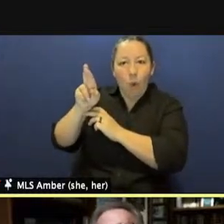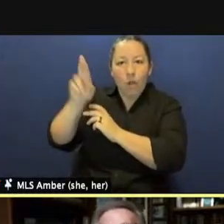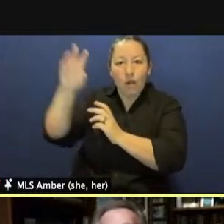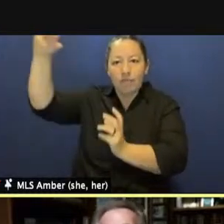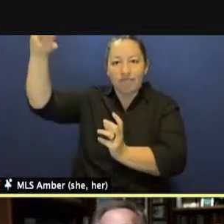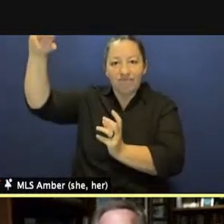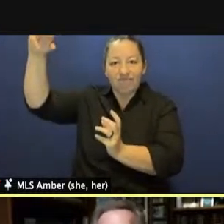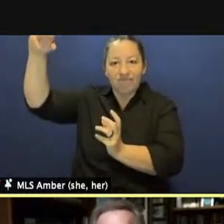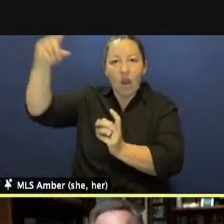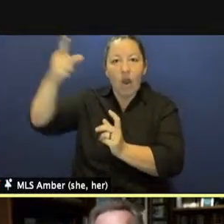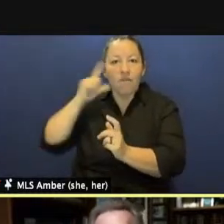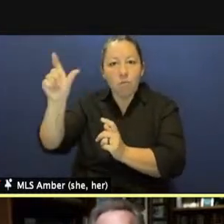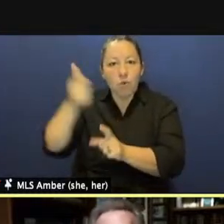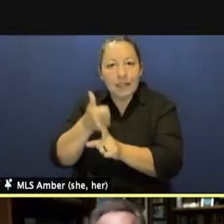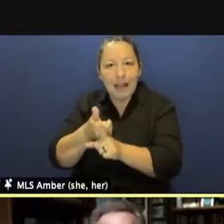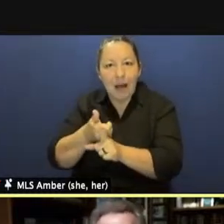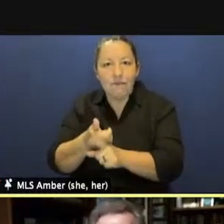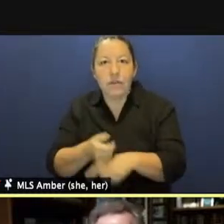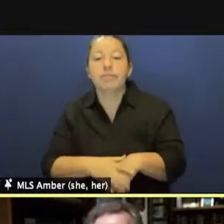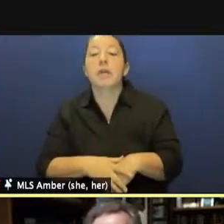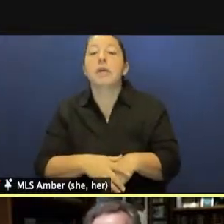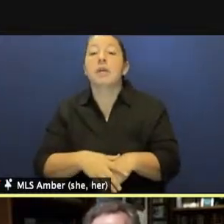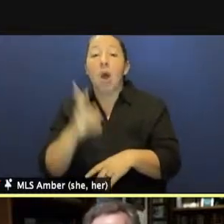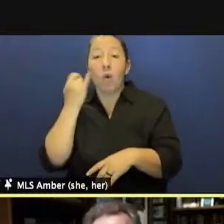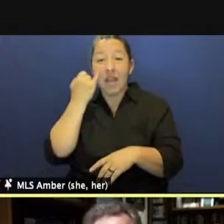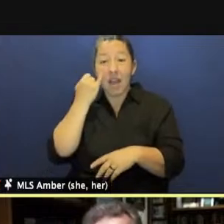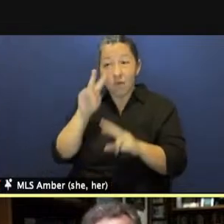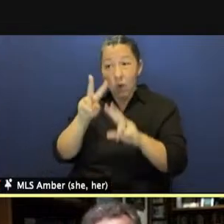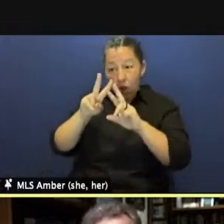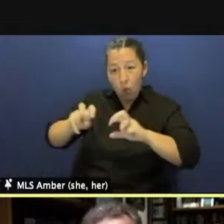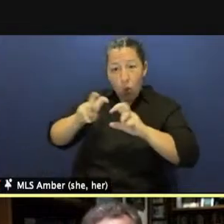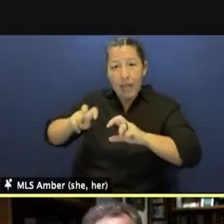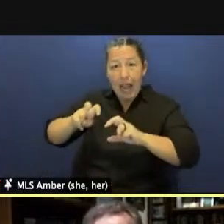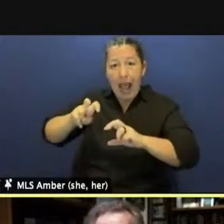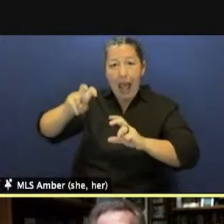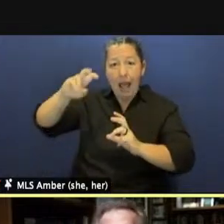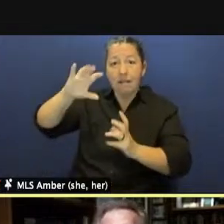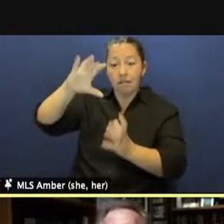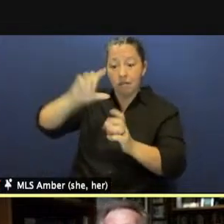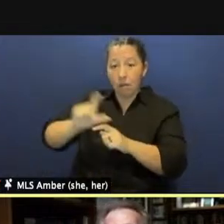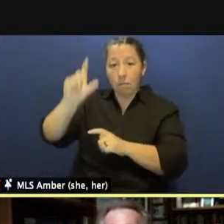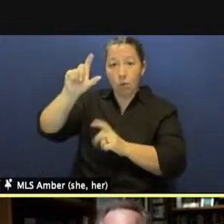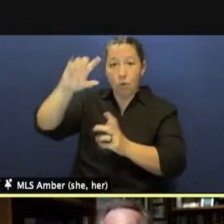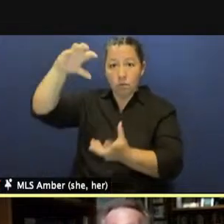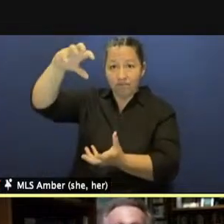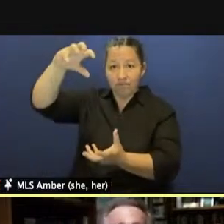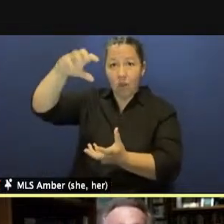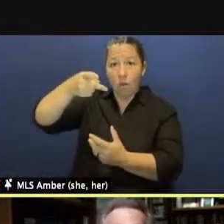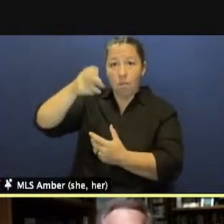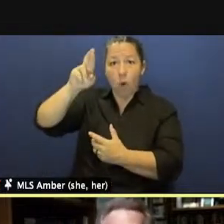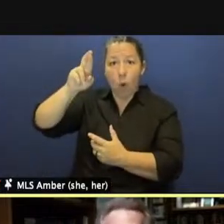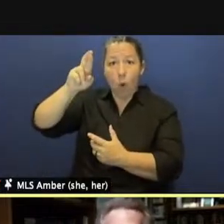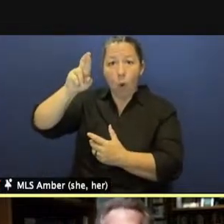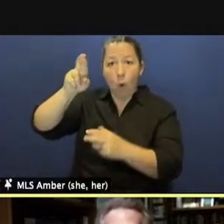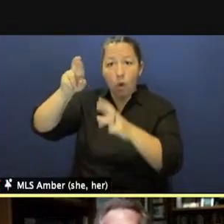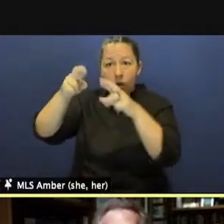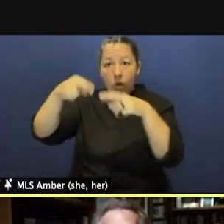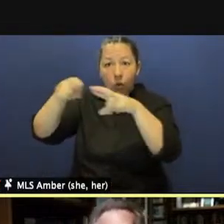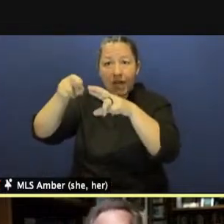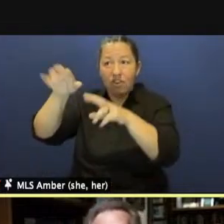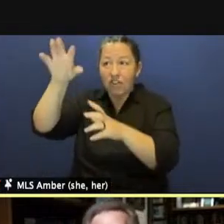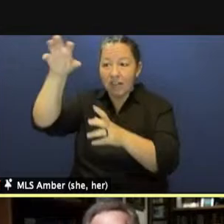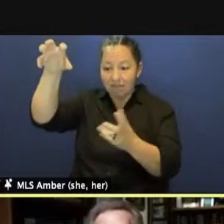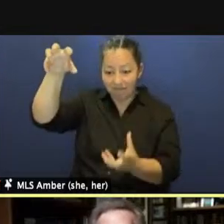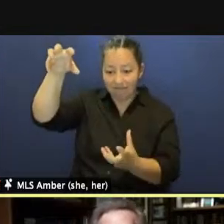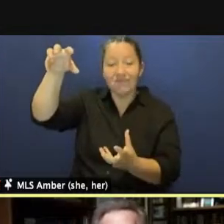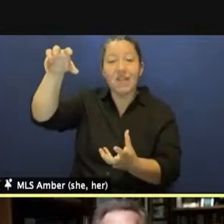at the polar regions and the possible hydroxyl or water content and